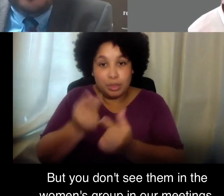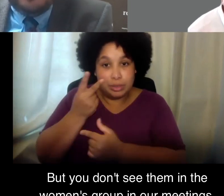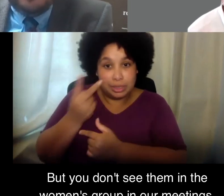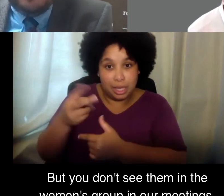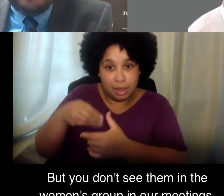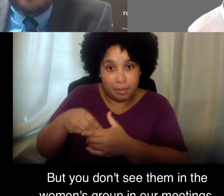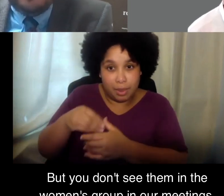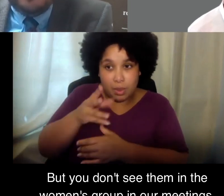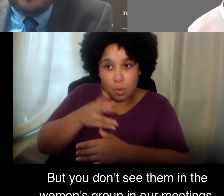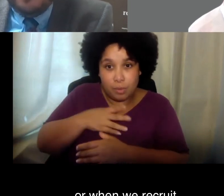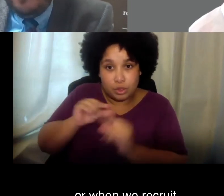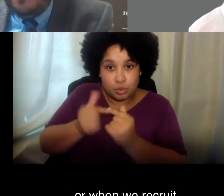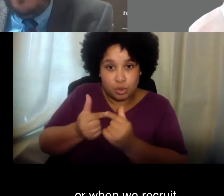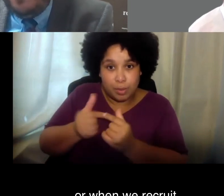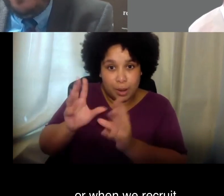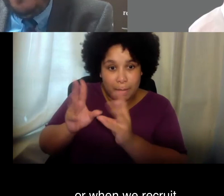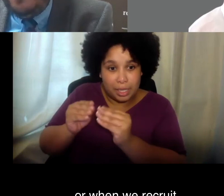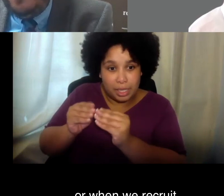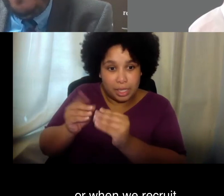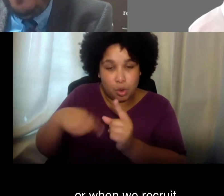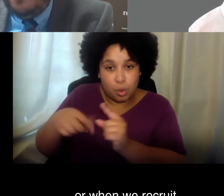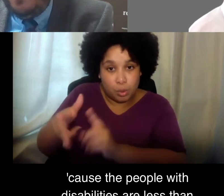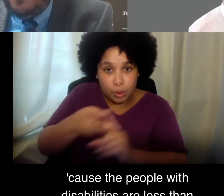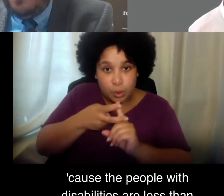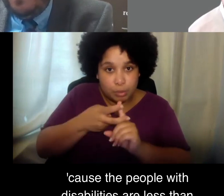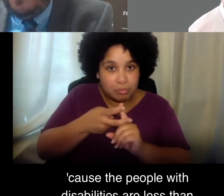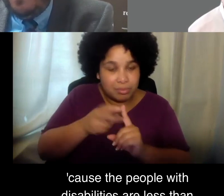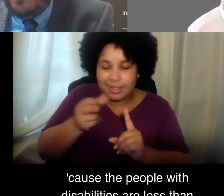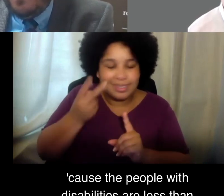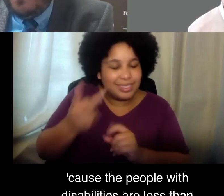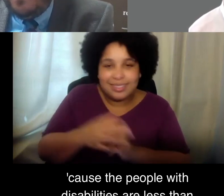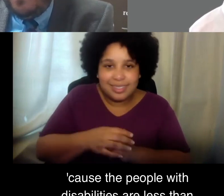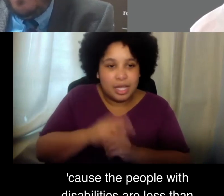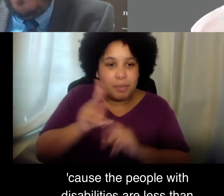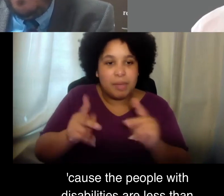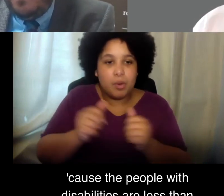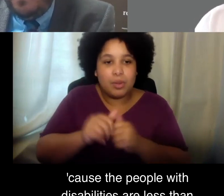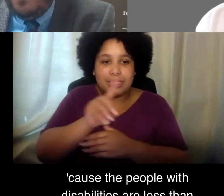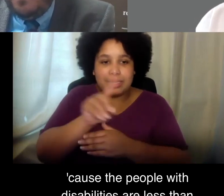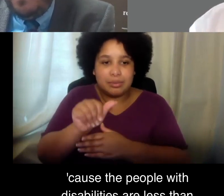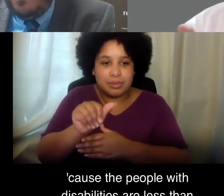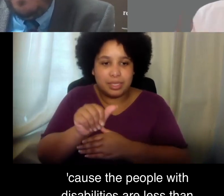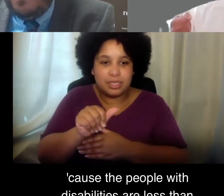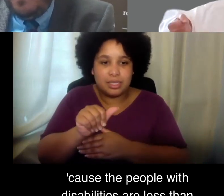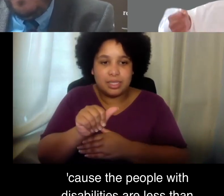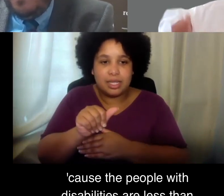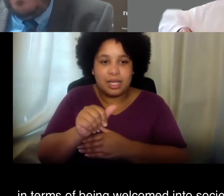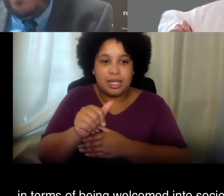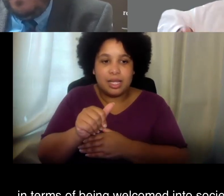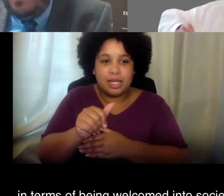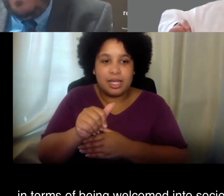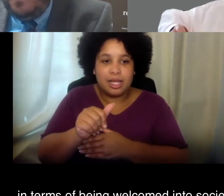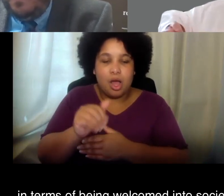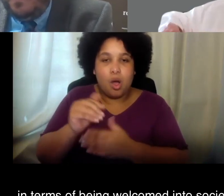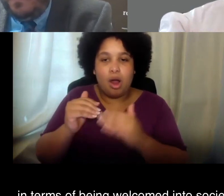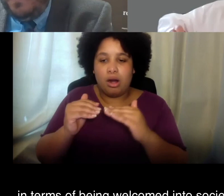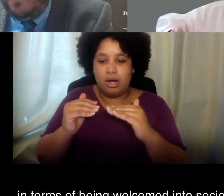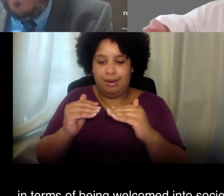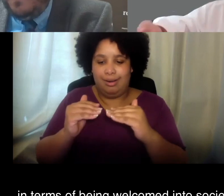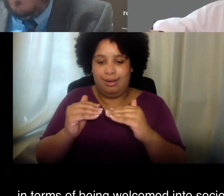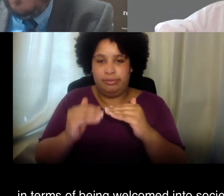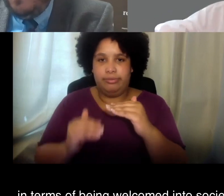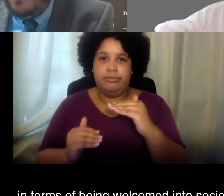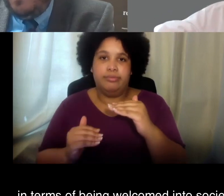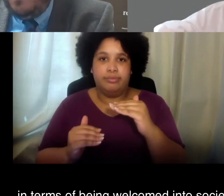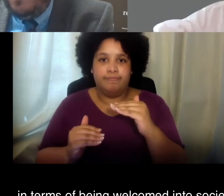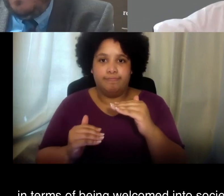our meetings or when we recruit, because the people with disabilities are less than in terms of being